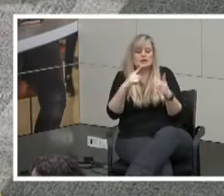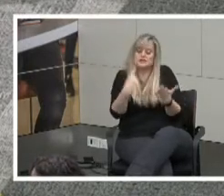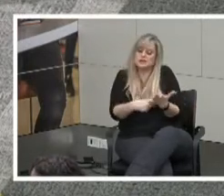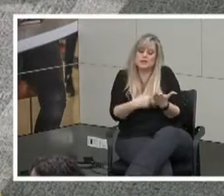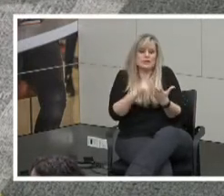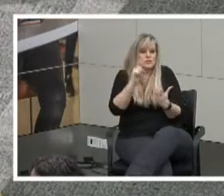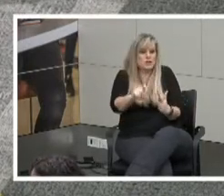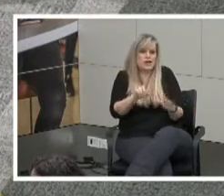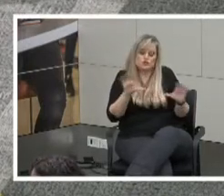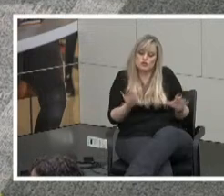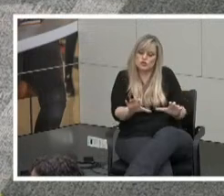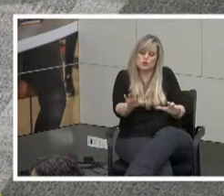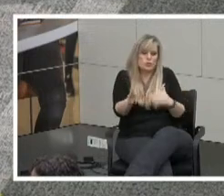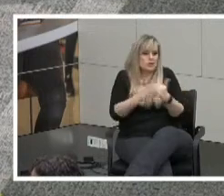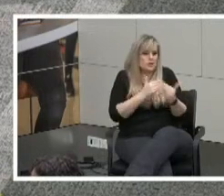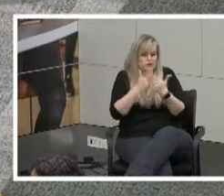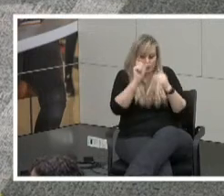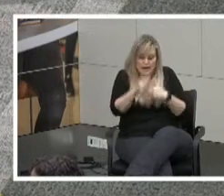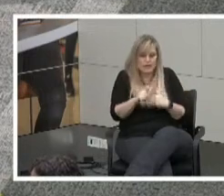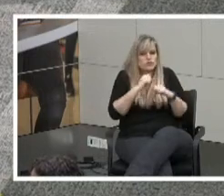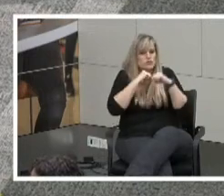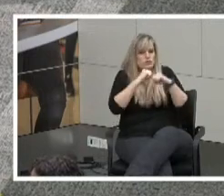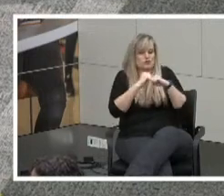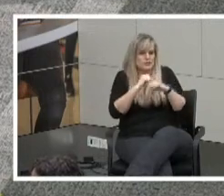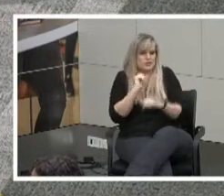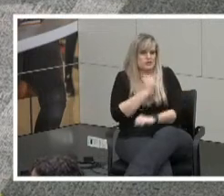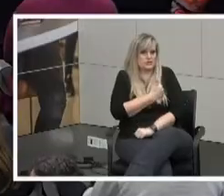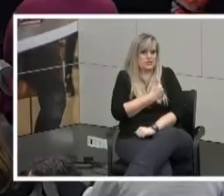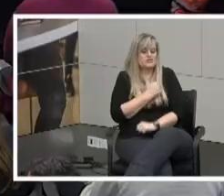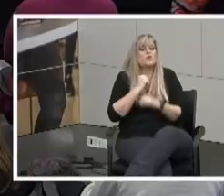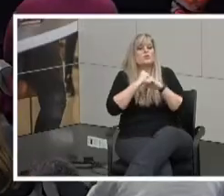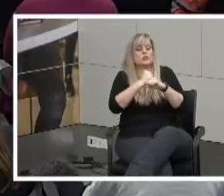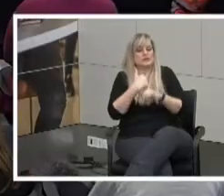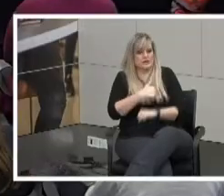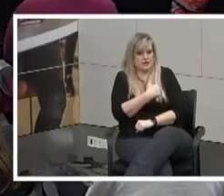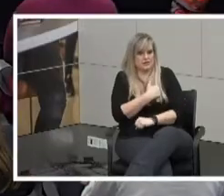is necessary to protect ourselves protect us and fire Mike